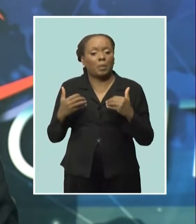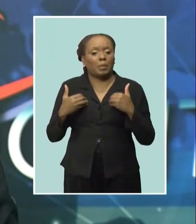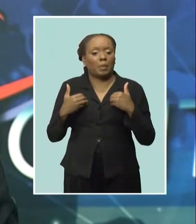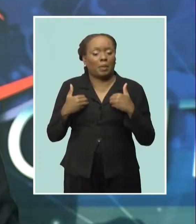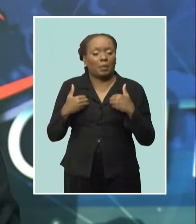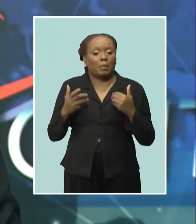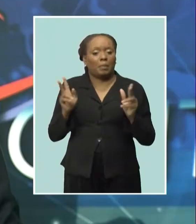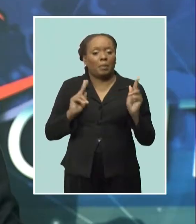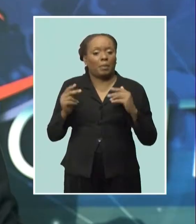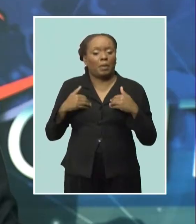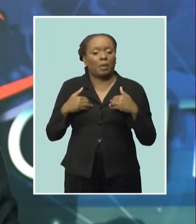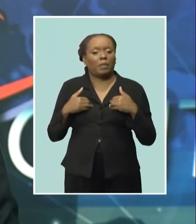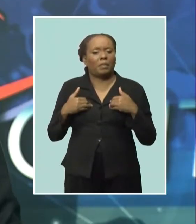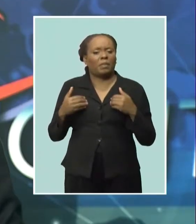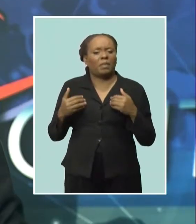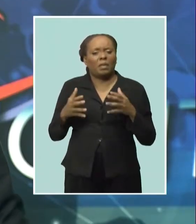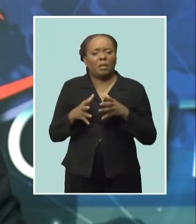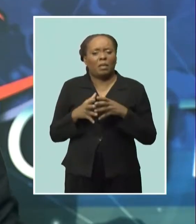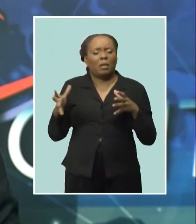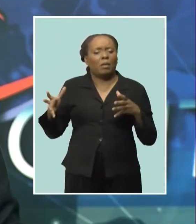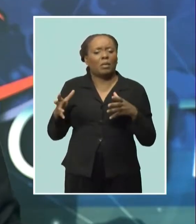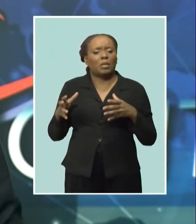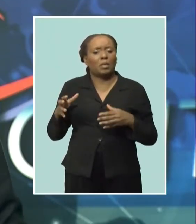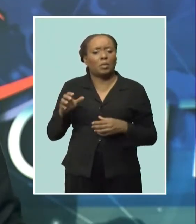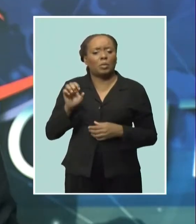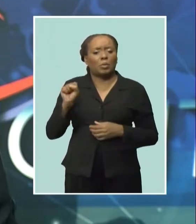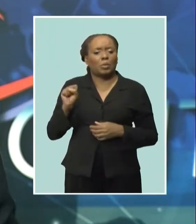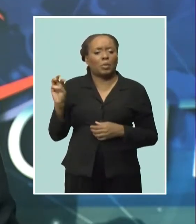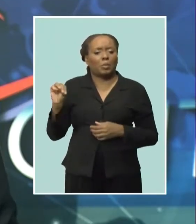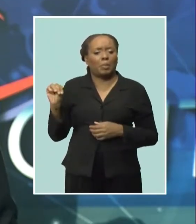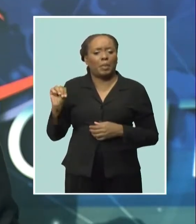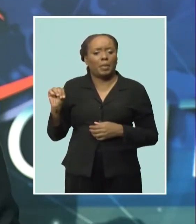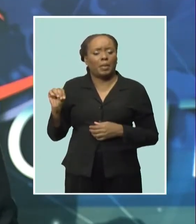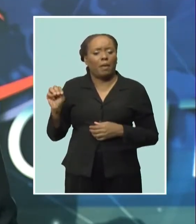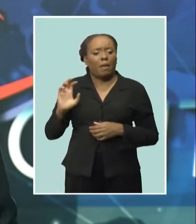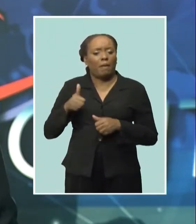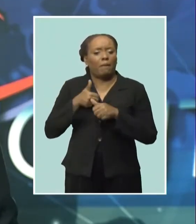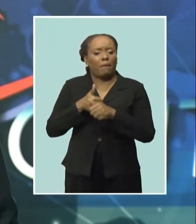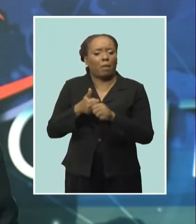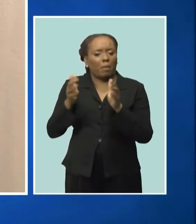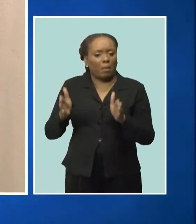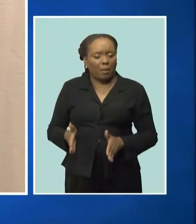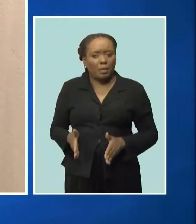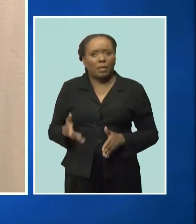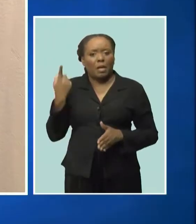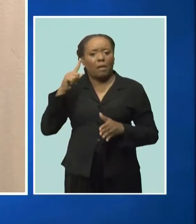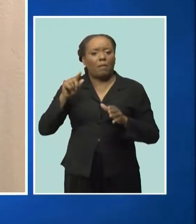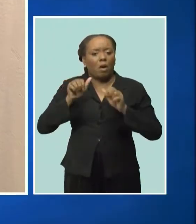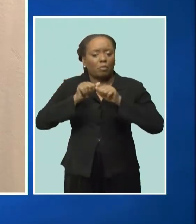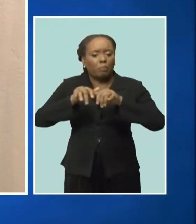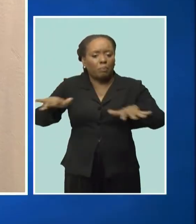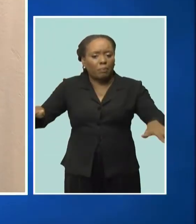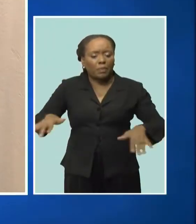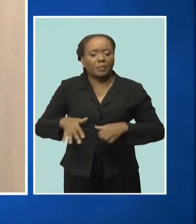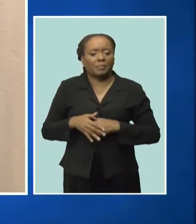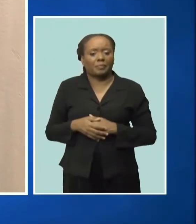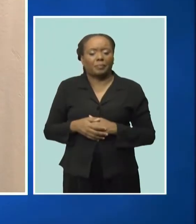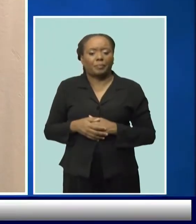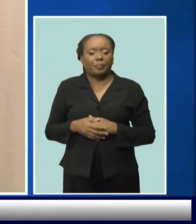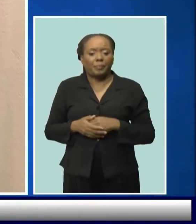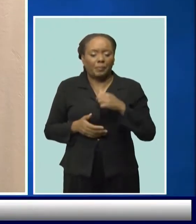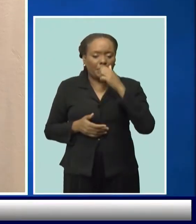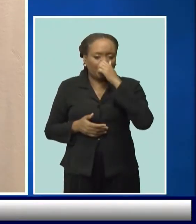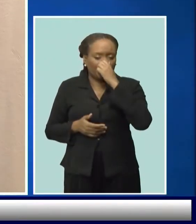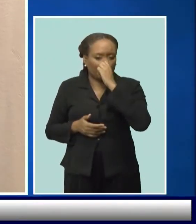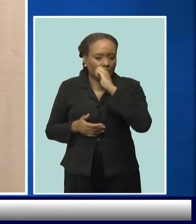with large social media followings to get the messaging out. What we have done is gotten some